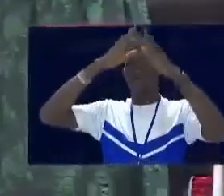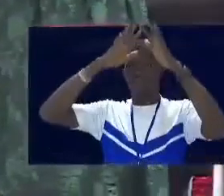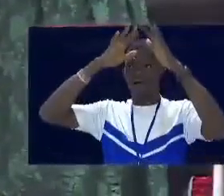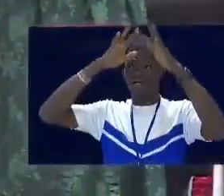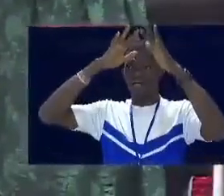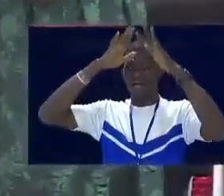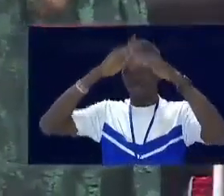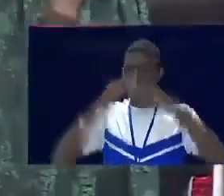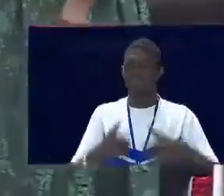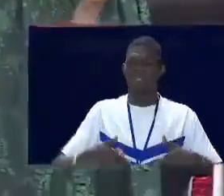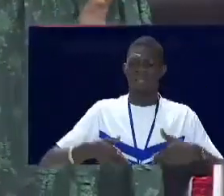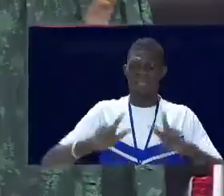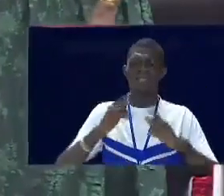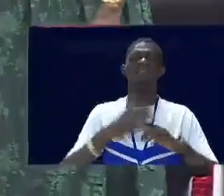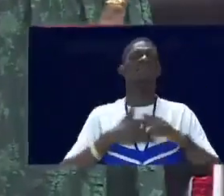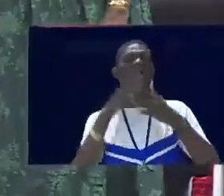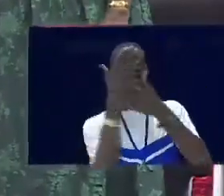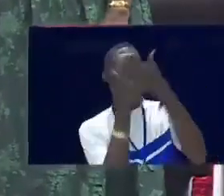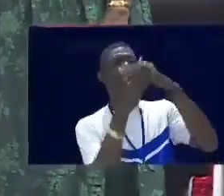heavens.